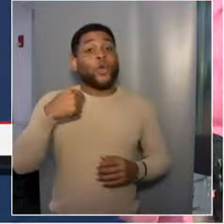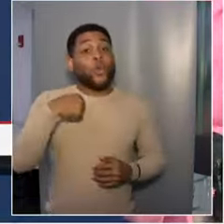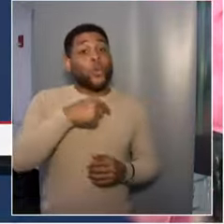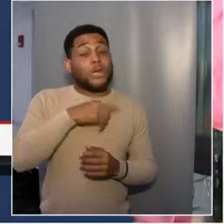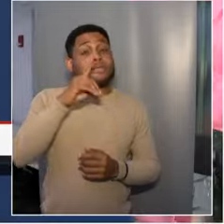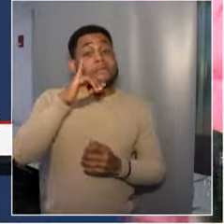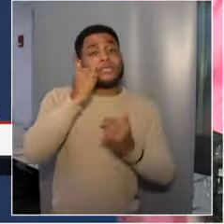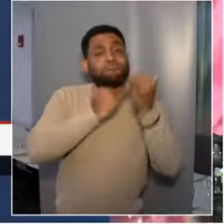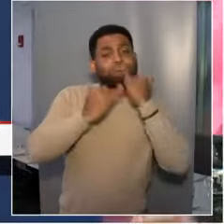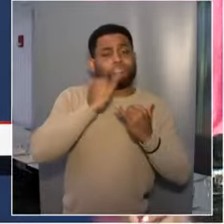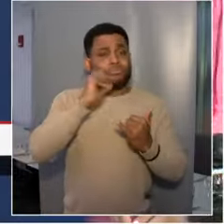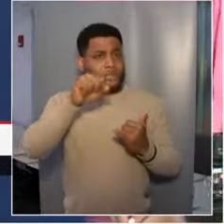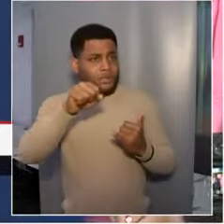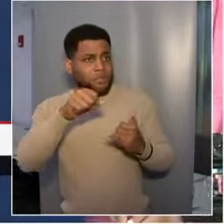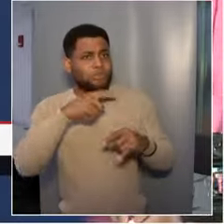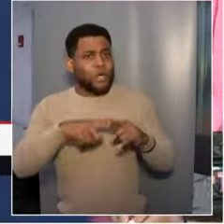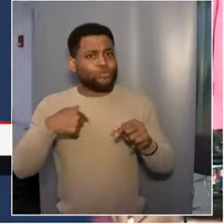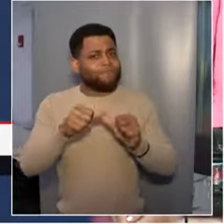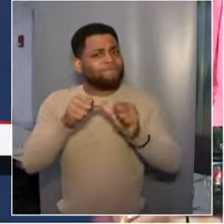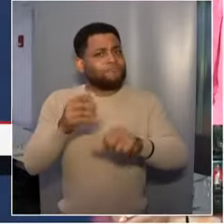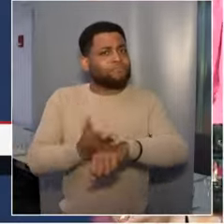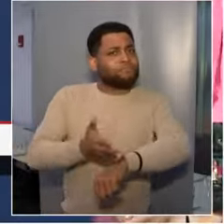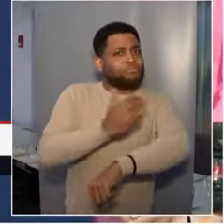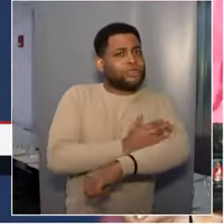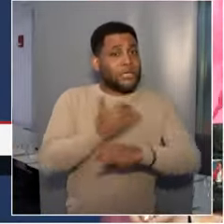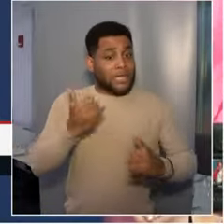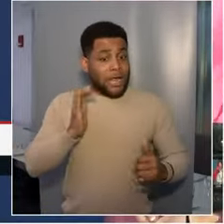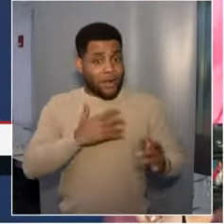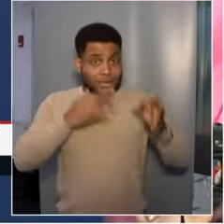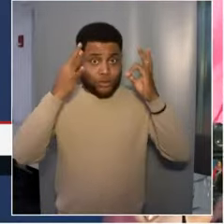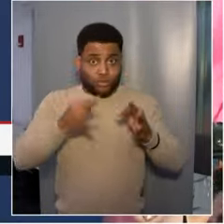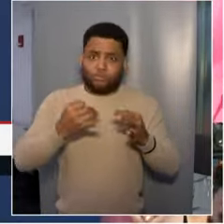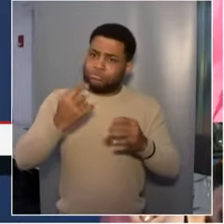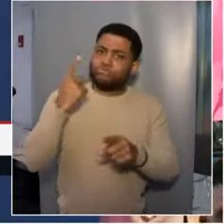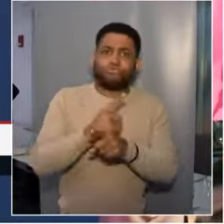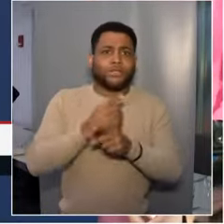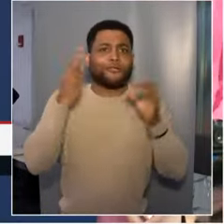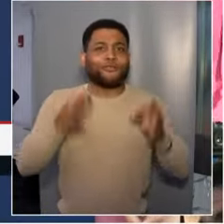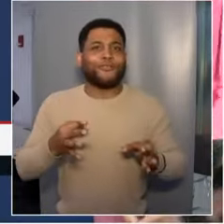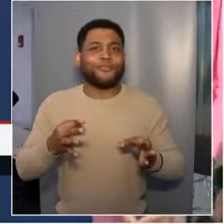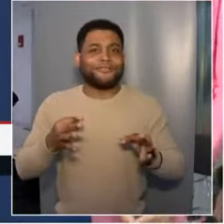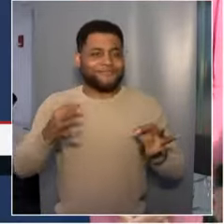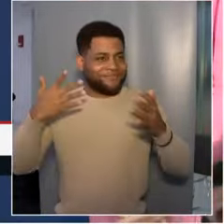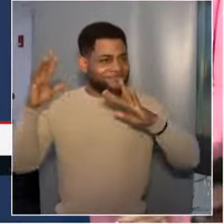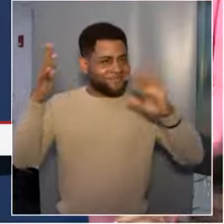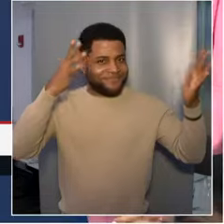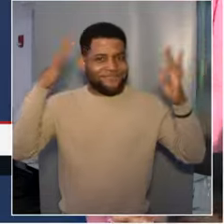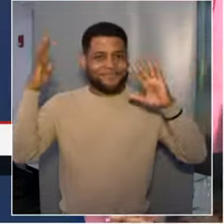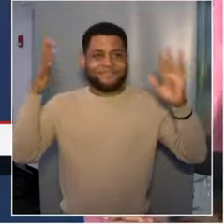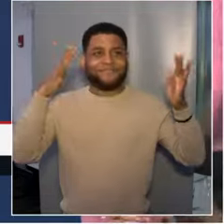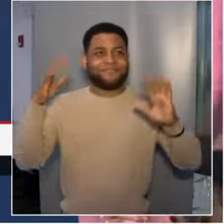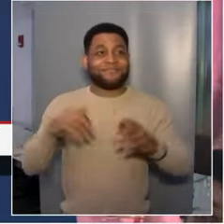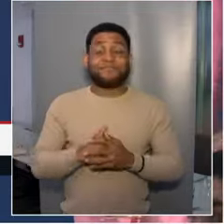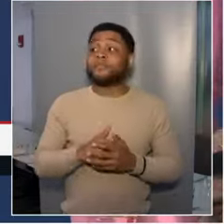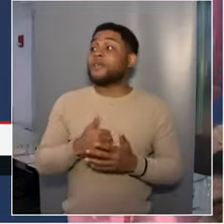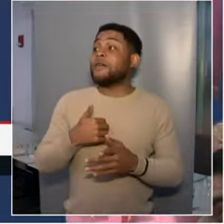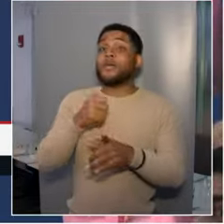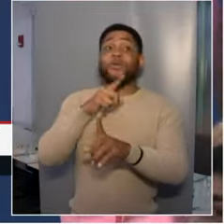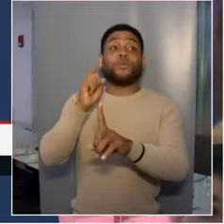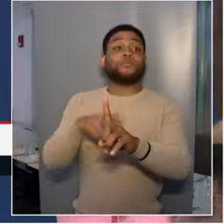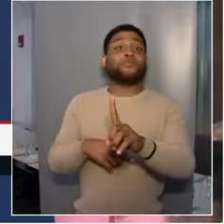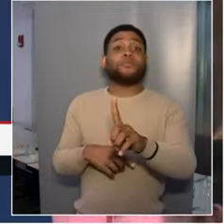I have a couple back here. Yes, Megan? thanks so much. Mr. Leonsis, I just wanted to ask, after the budget deal